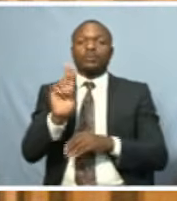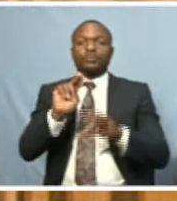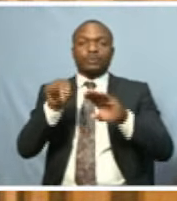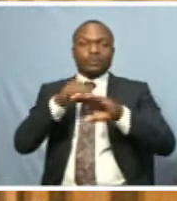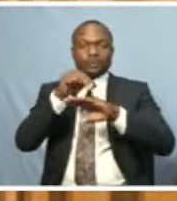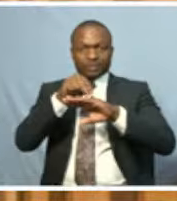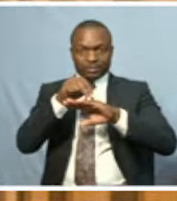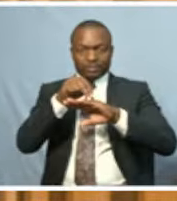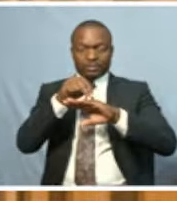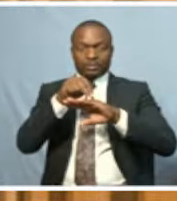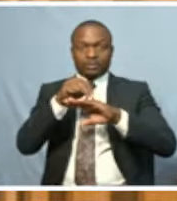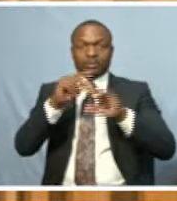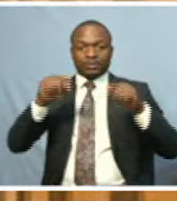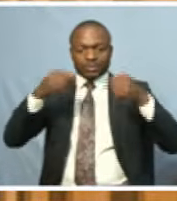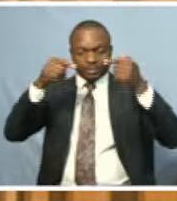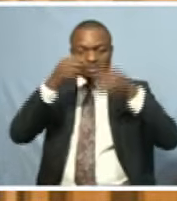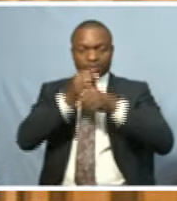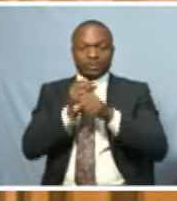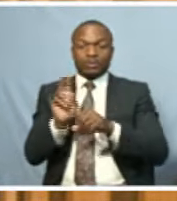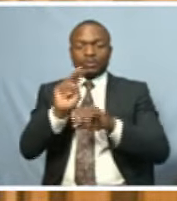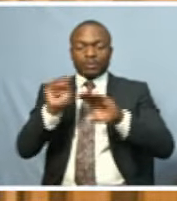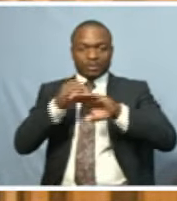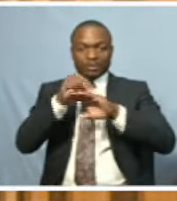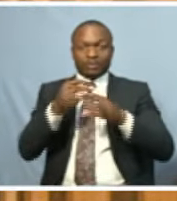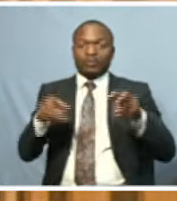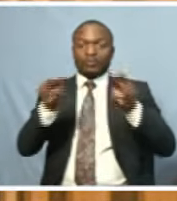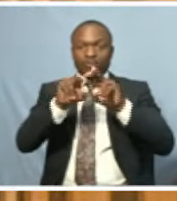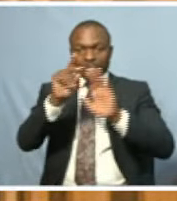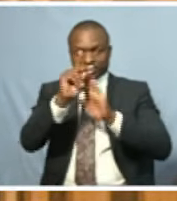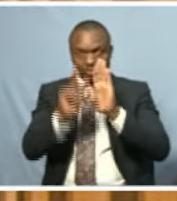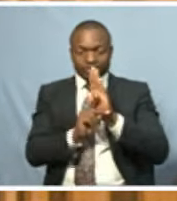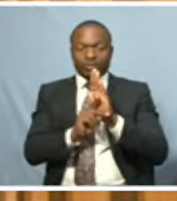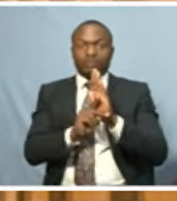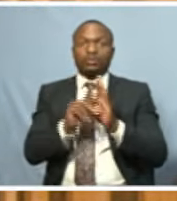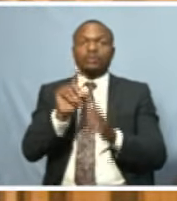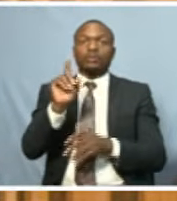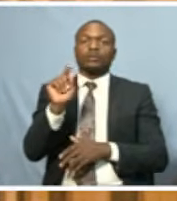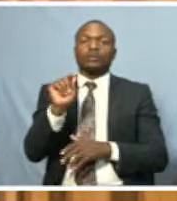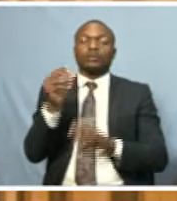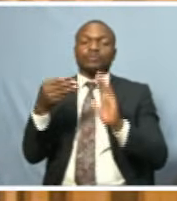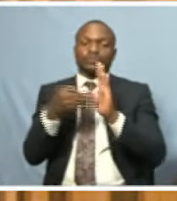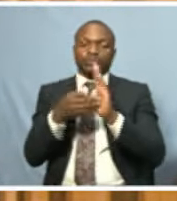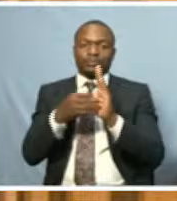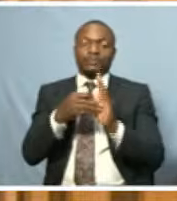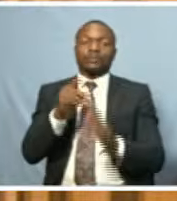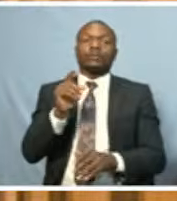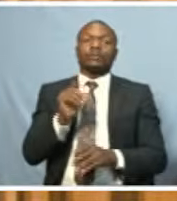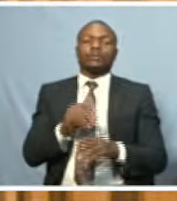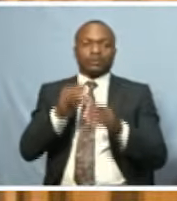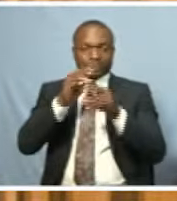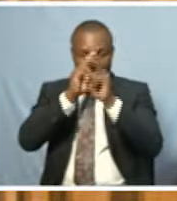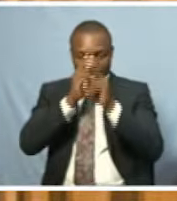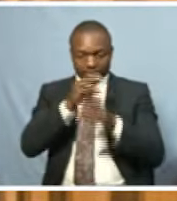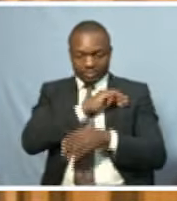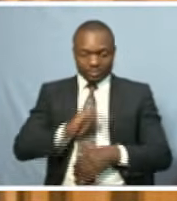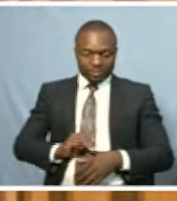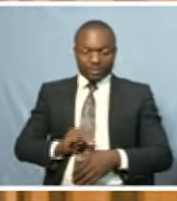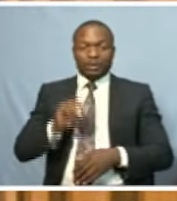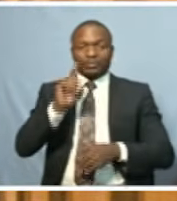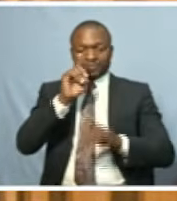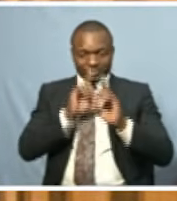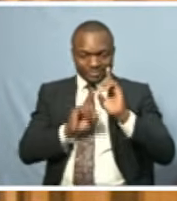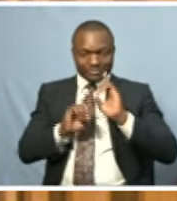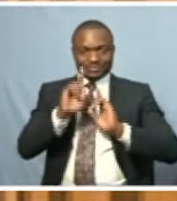in on the progress made in the application of national values and principles. That was on the 20th of February. And some members of Parliament have actually